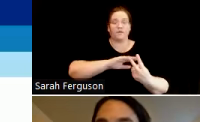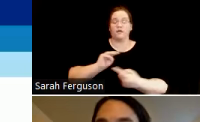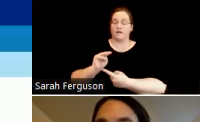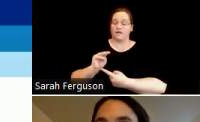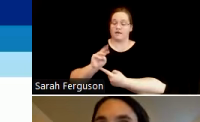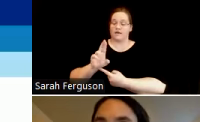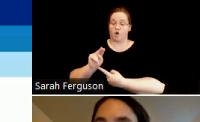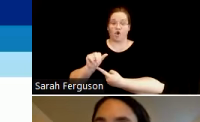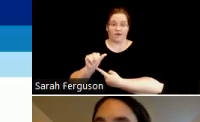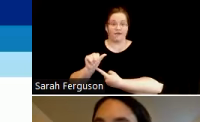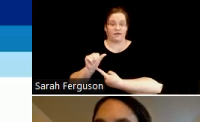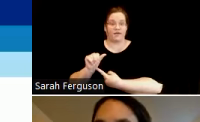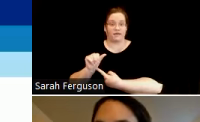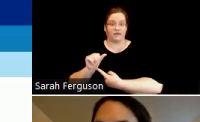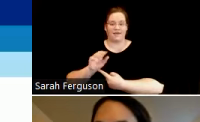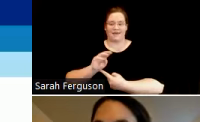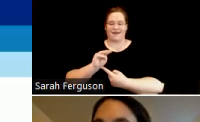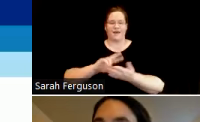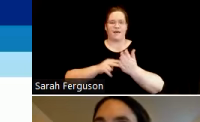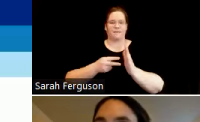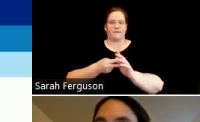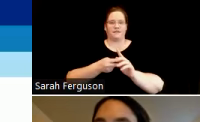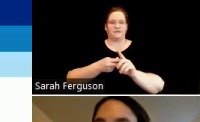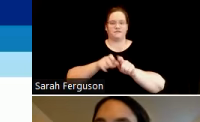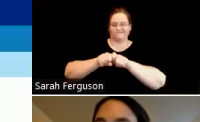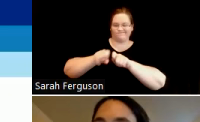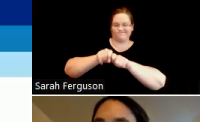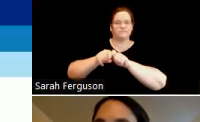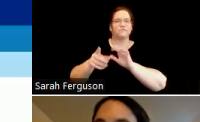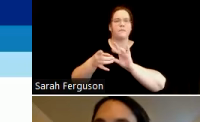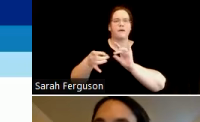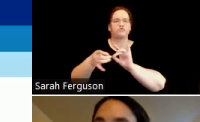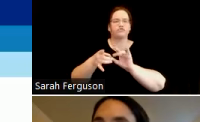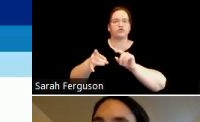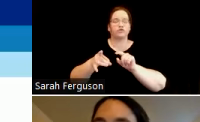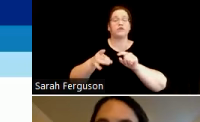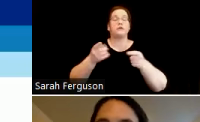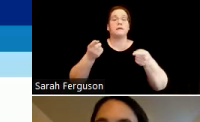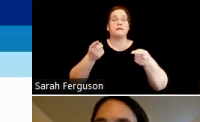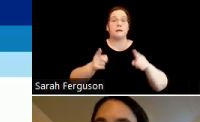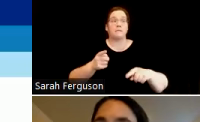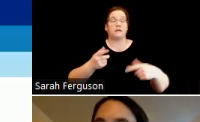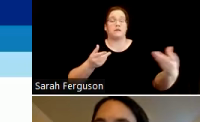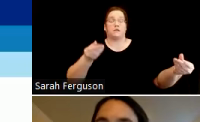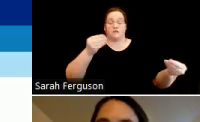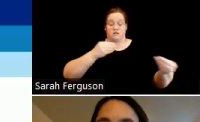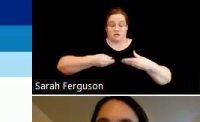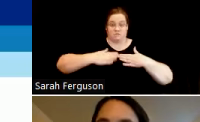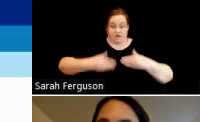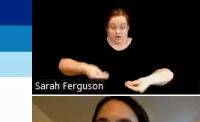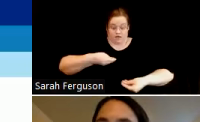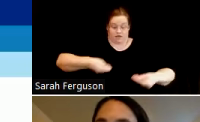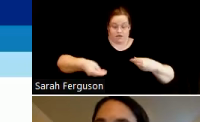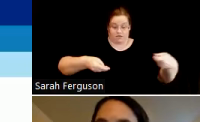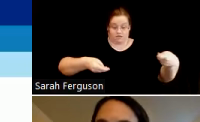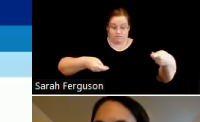mRNA vaccines, the M stands for messenger. These vaccines give instructions to the body to make a harmless